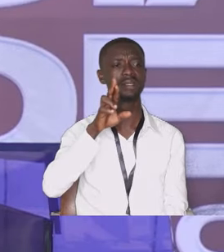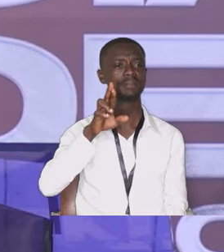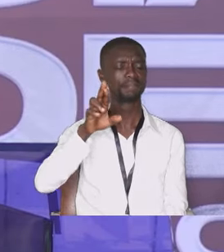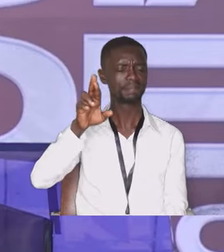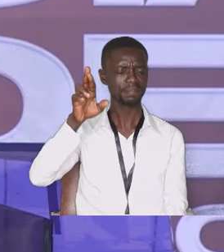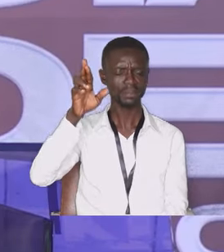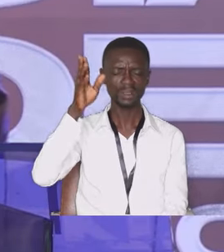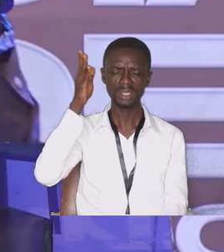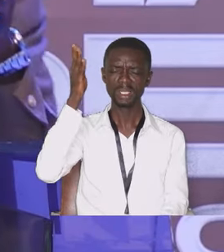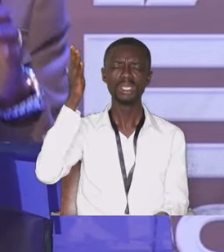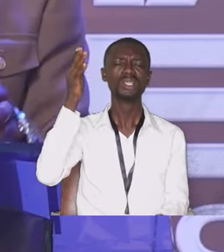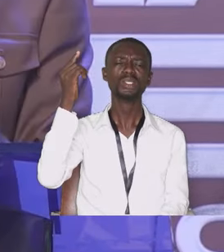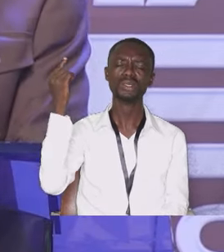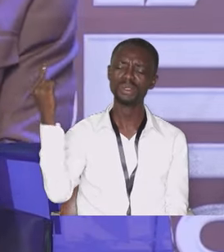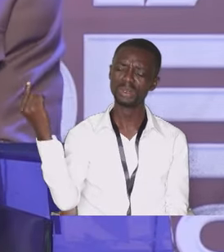Resume your seats.